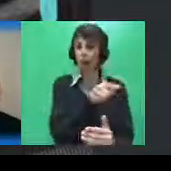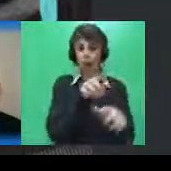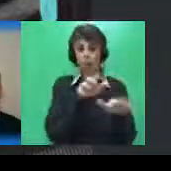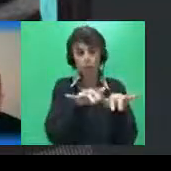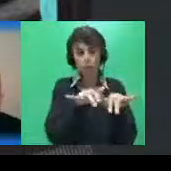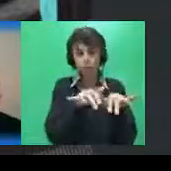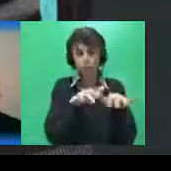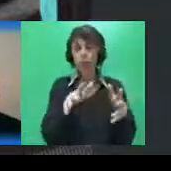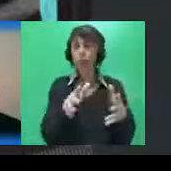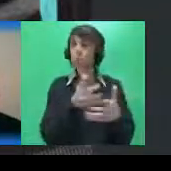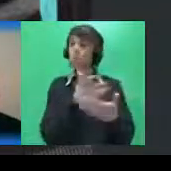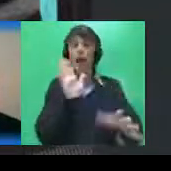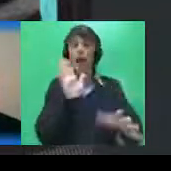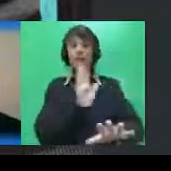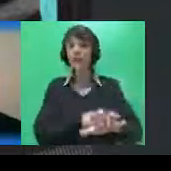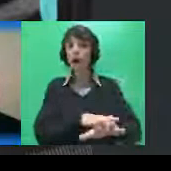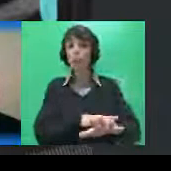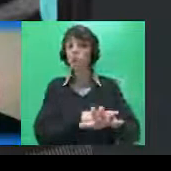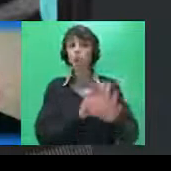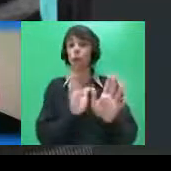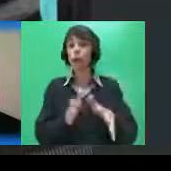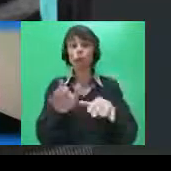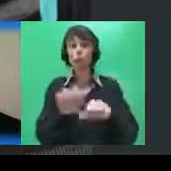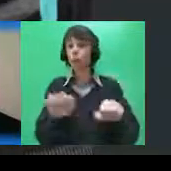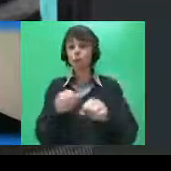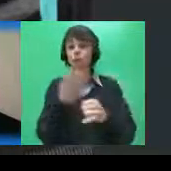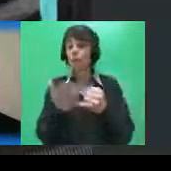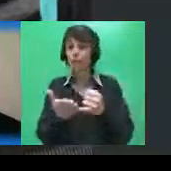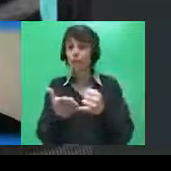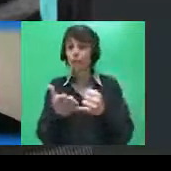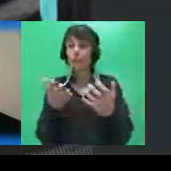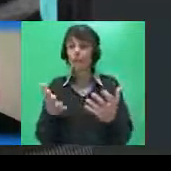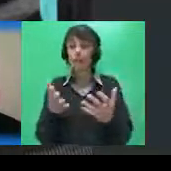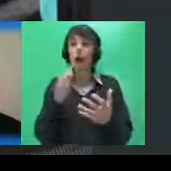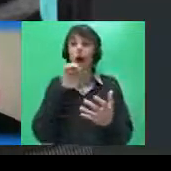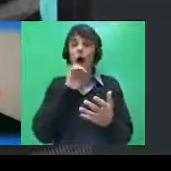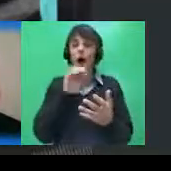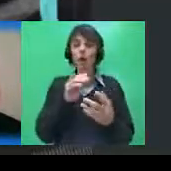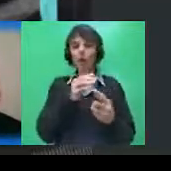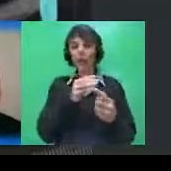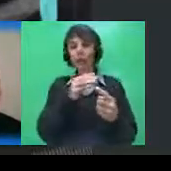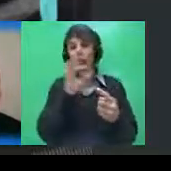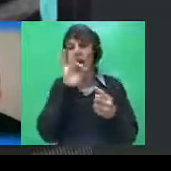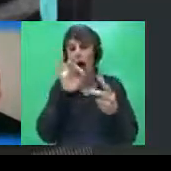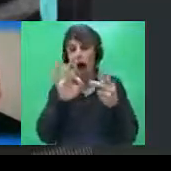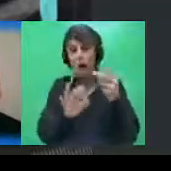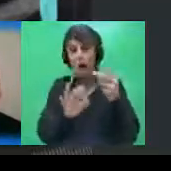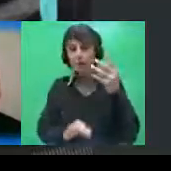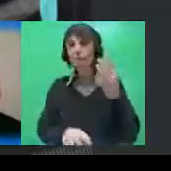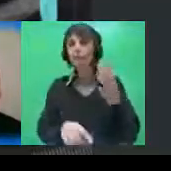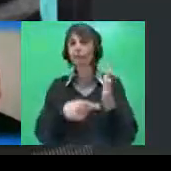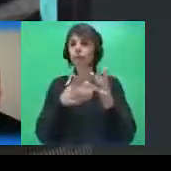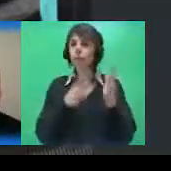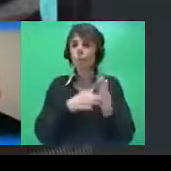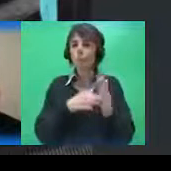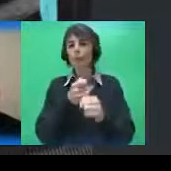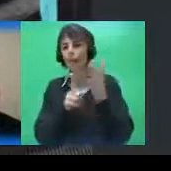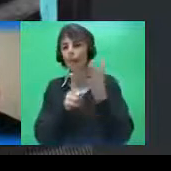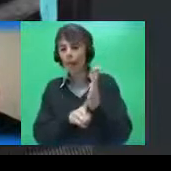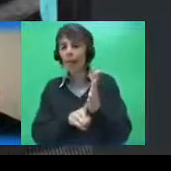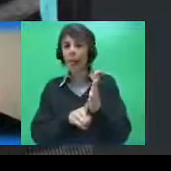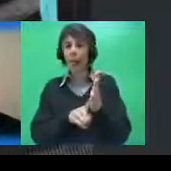the presentation, and I will try and direct as many of those as I can to Tom and Gail at the end of the session.